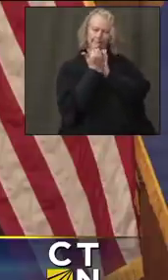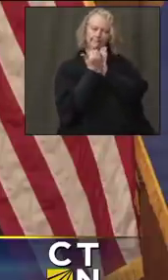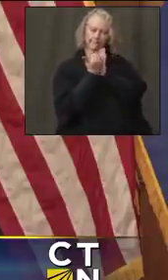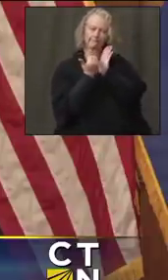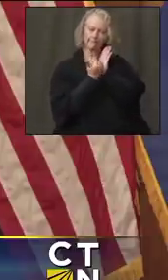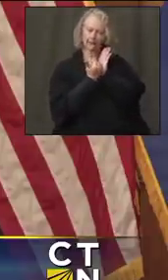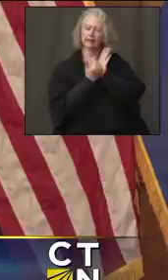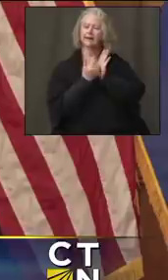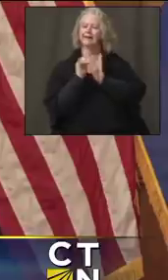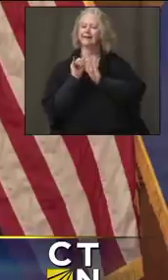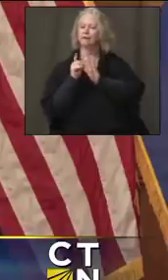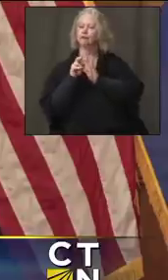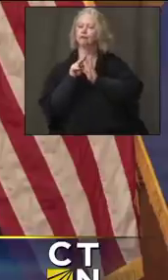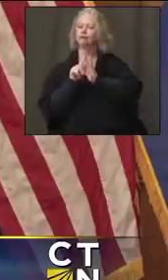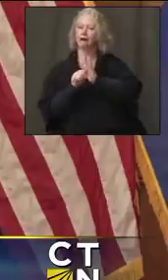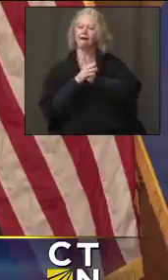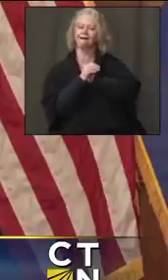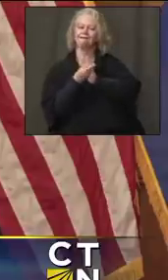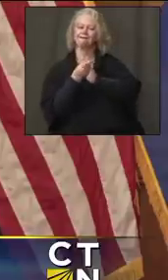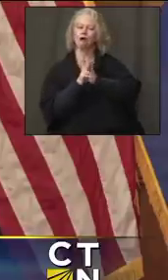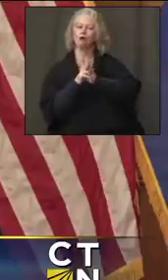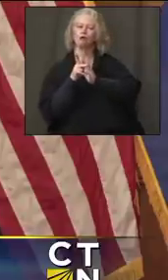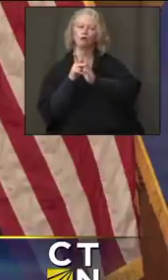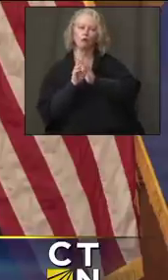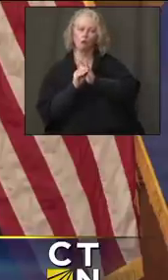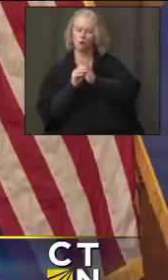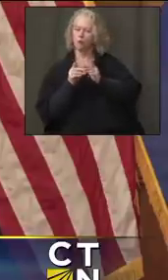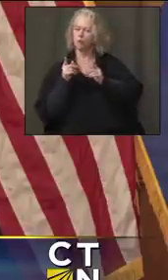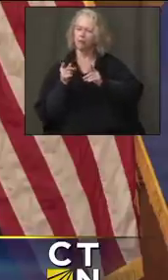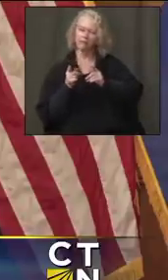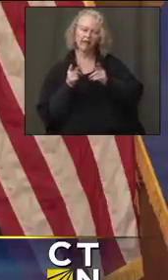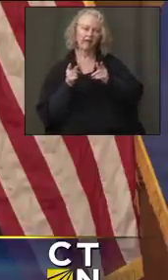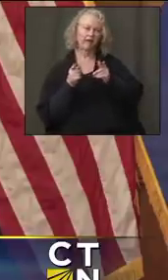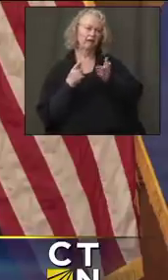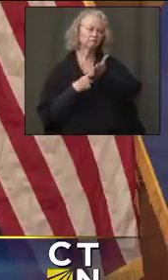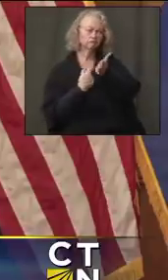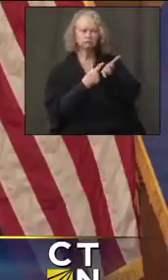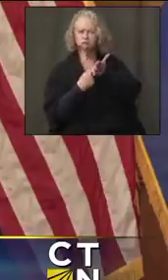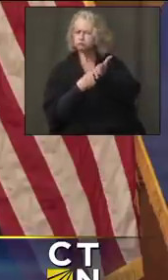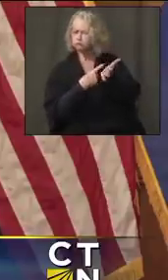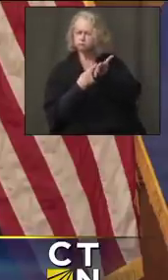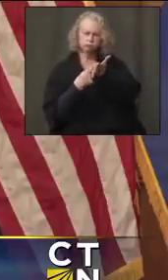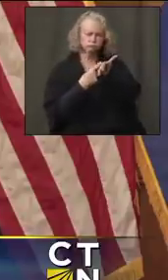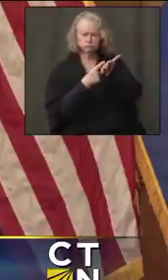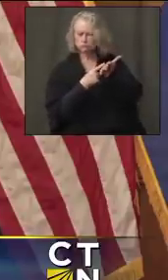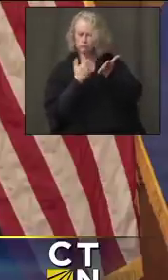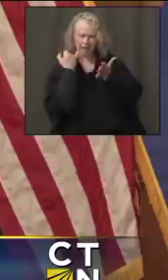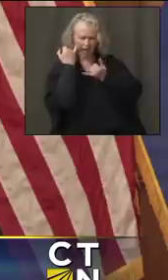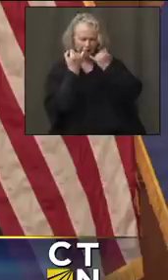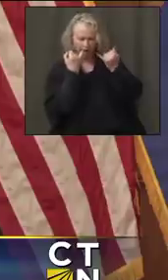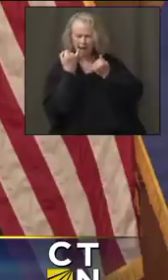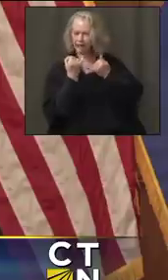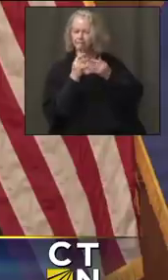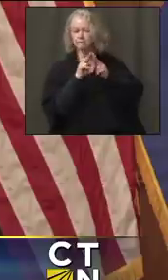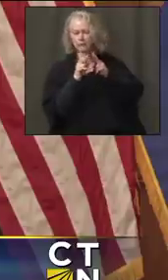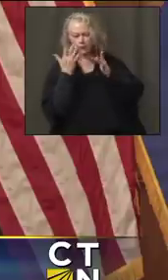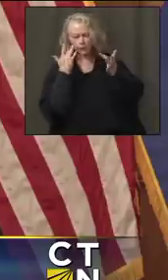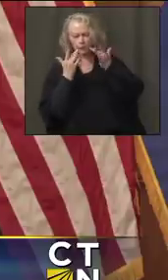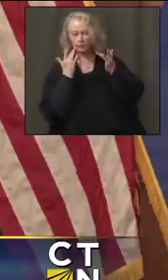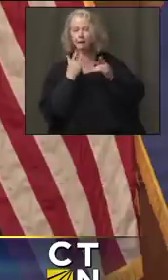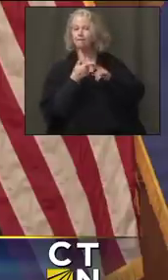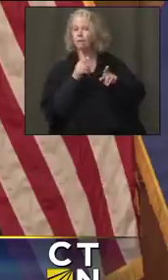Ko stated, working with some of the brightest and top minds that we have, especially on the OSHA